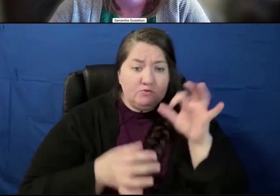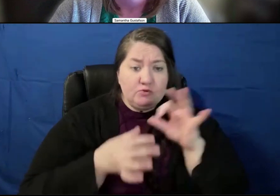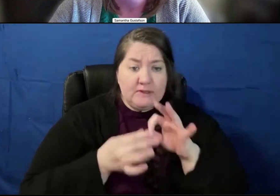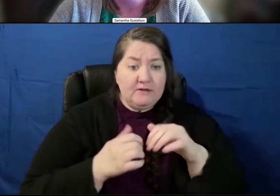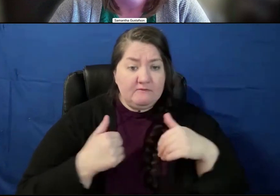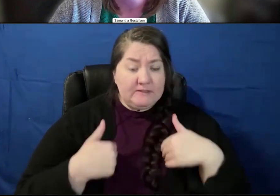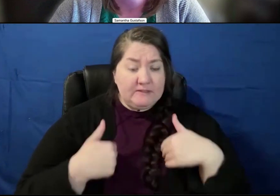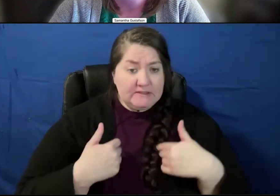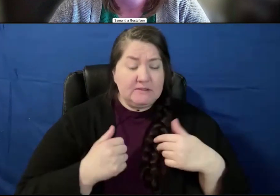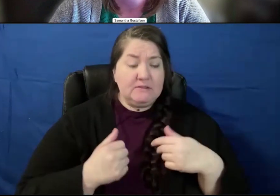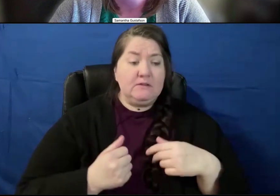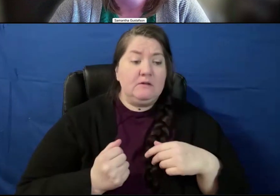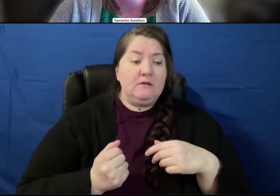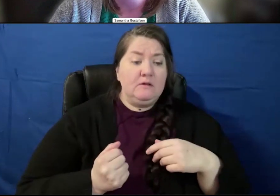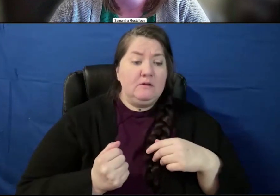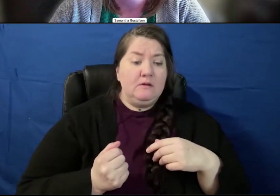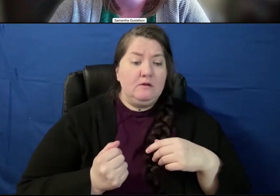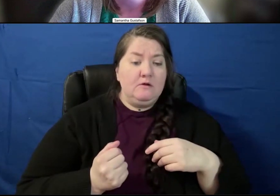fatigue.